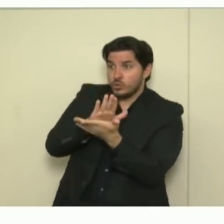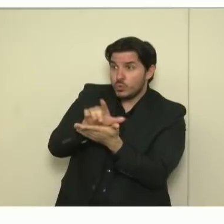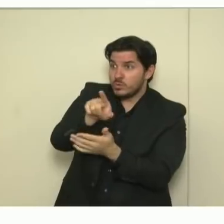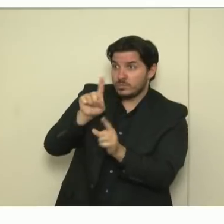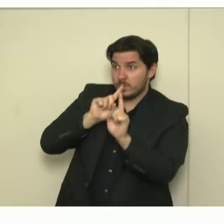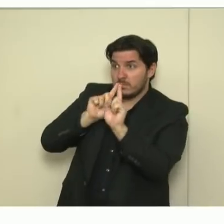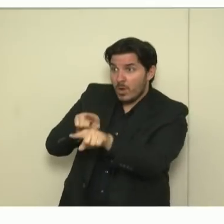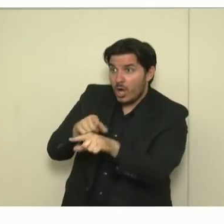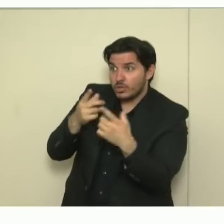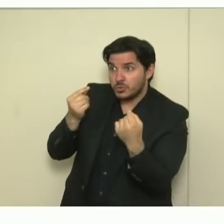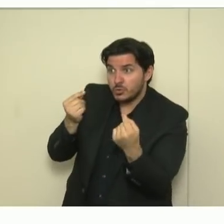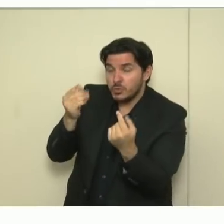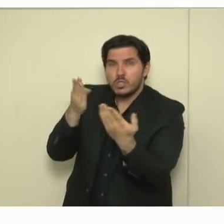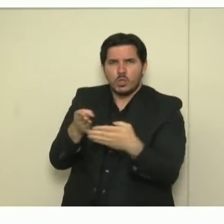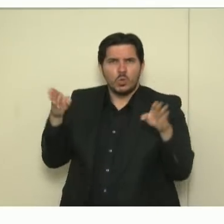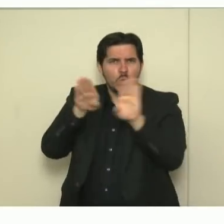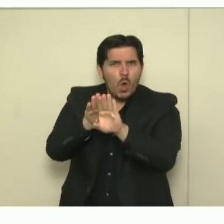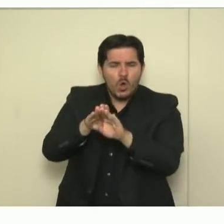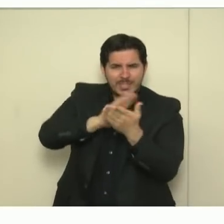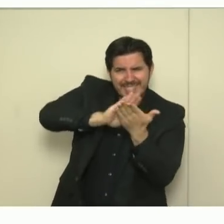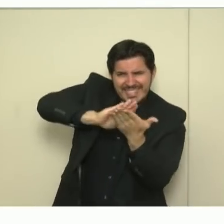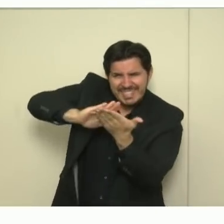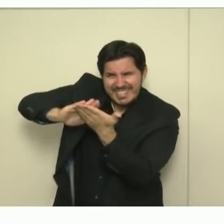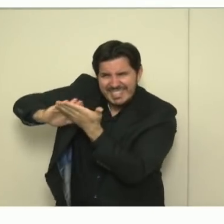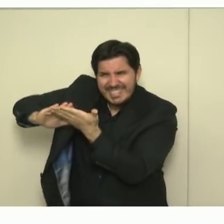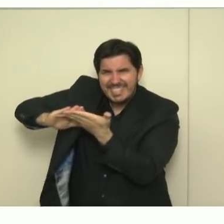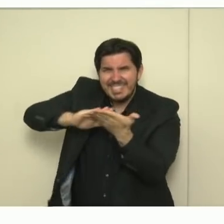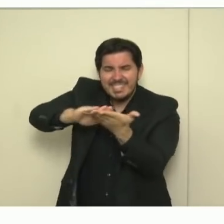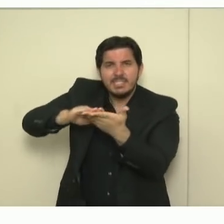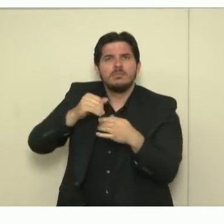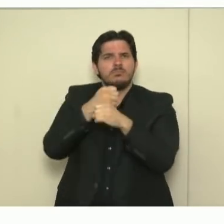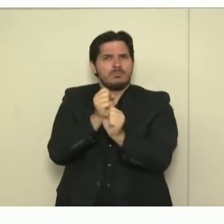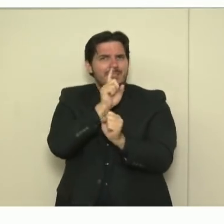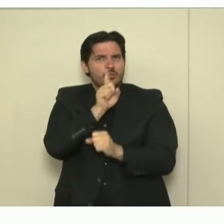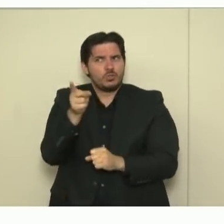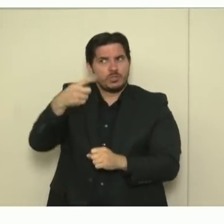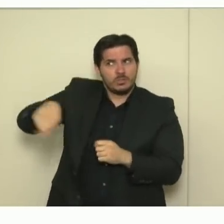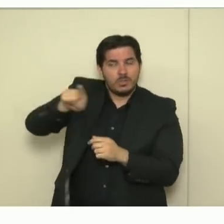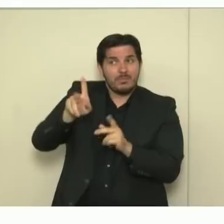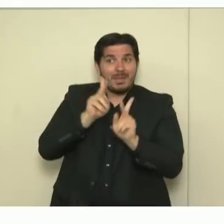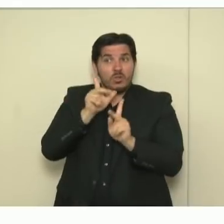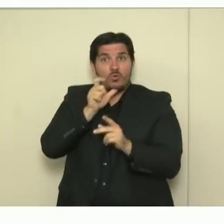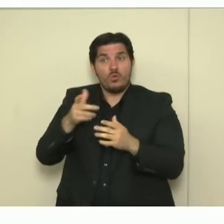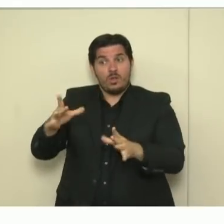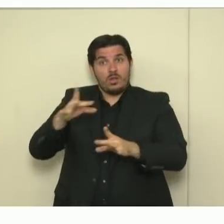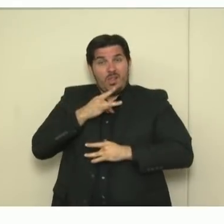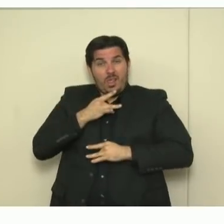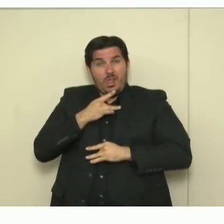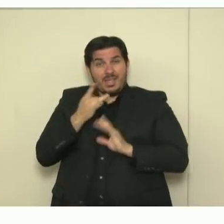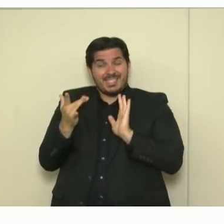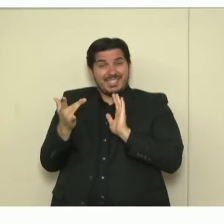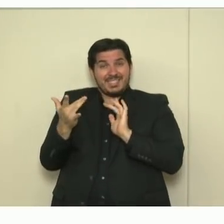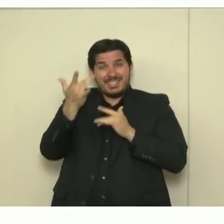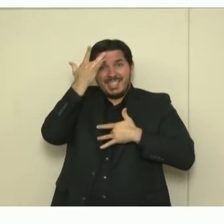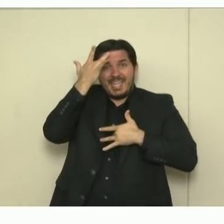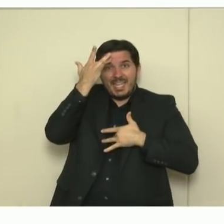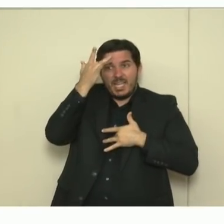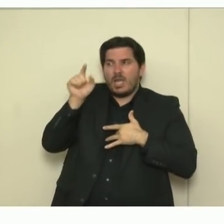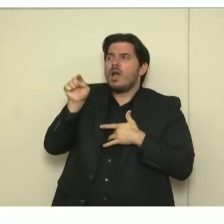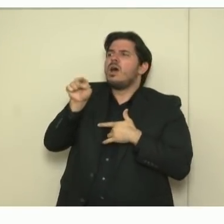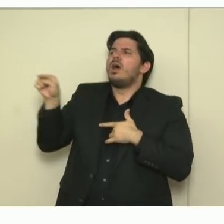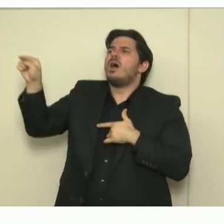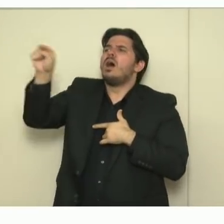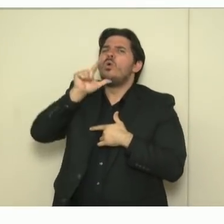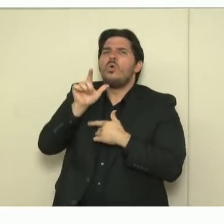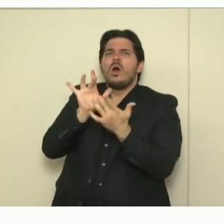of closure, cleaning, and then making sure that those individuals who were identified as close contacts are self-isolating as the